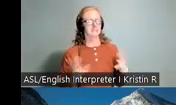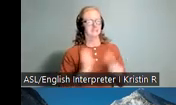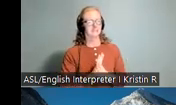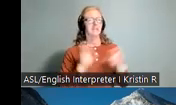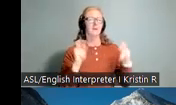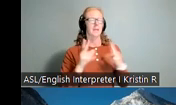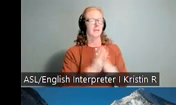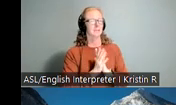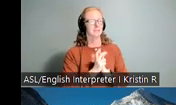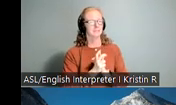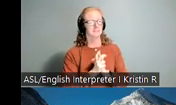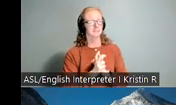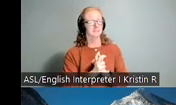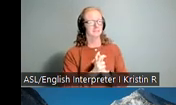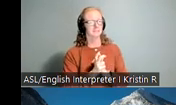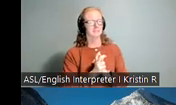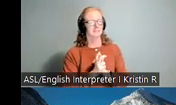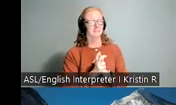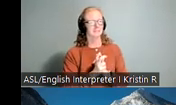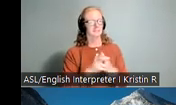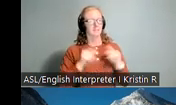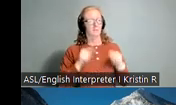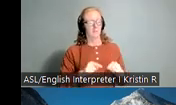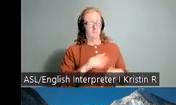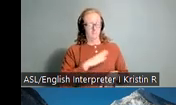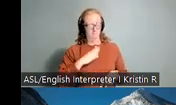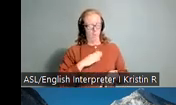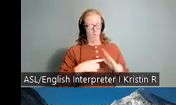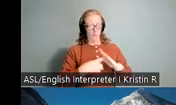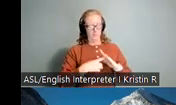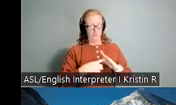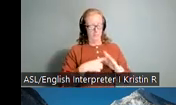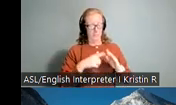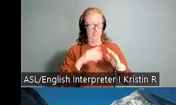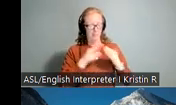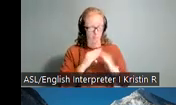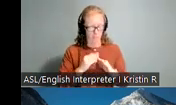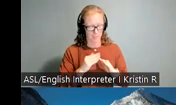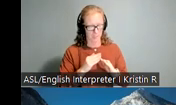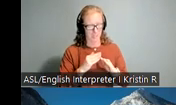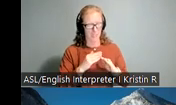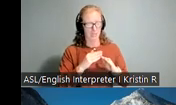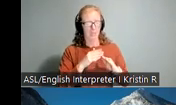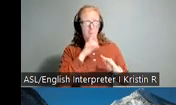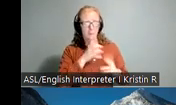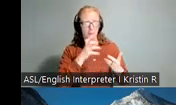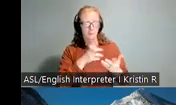Okay, so our oversight board is representing the community, and I want to make sure that